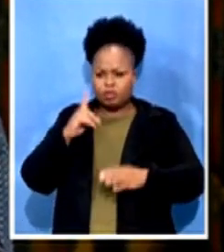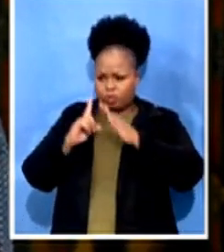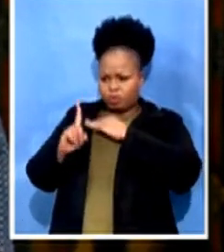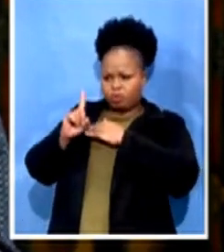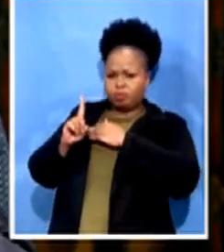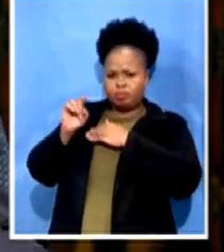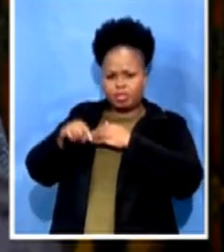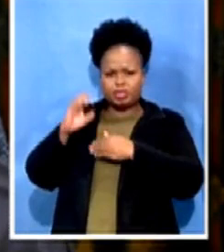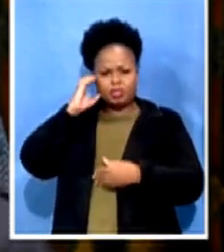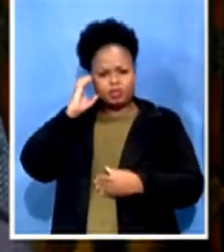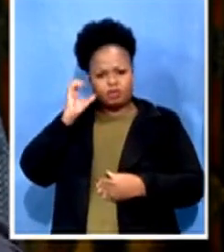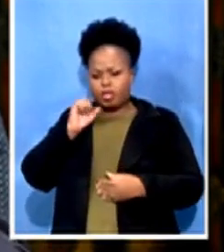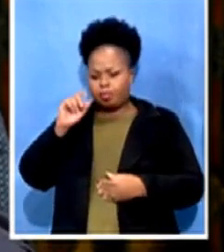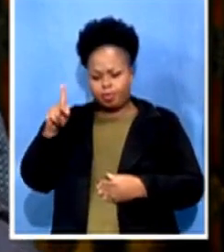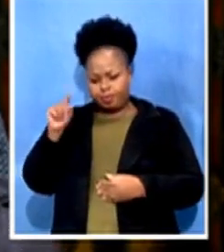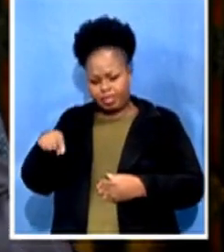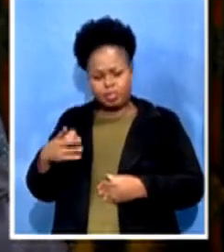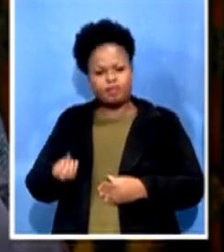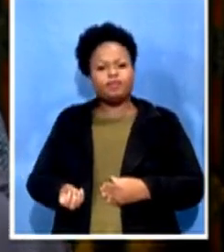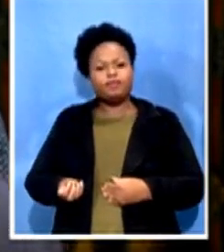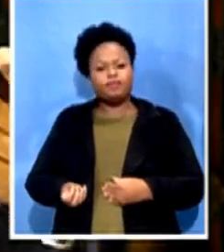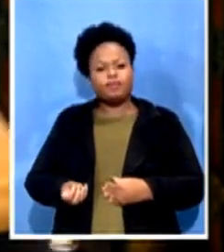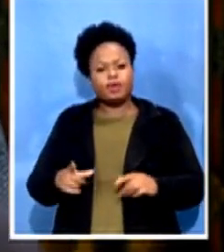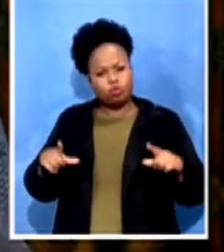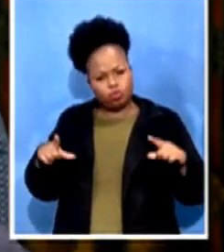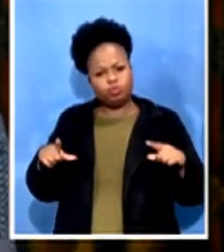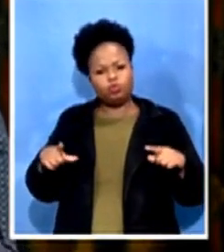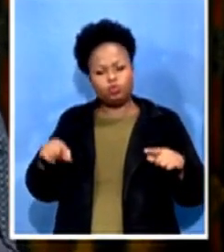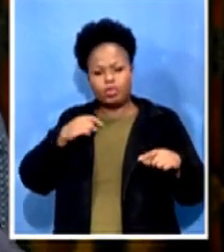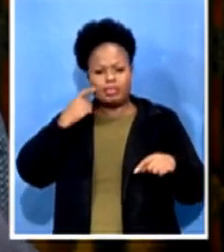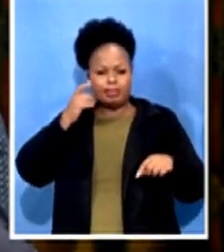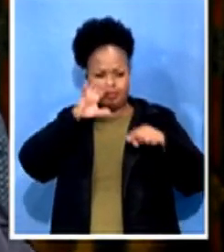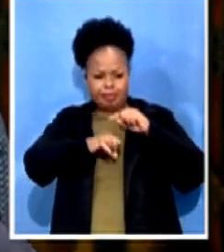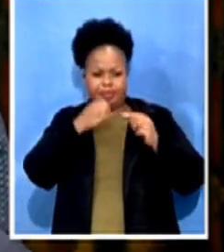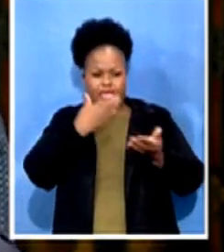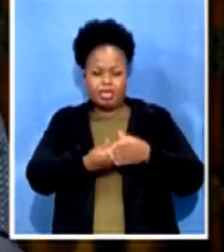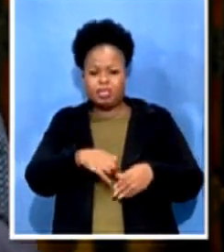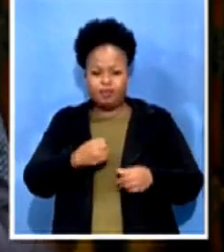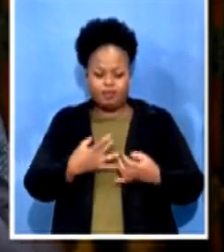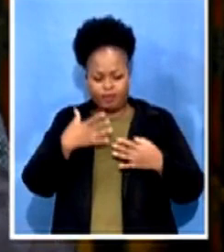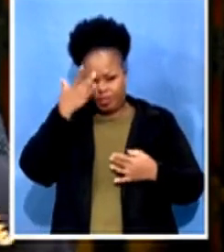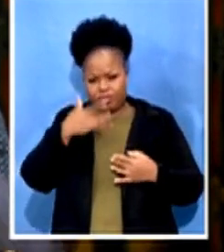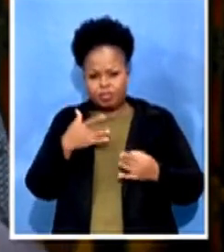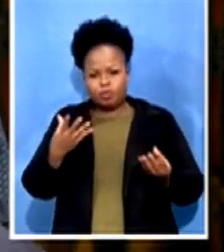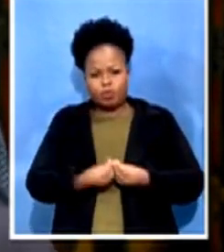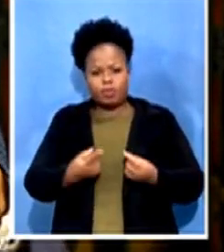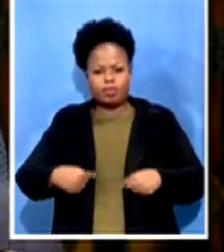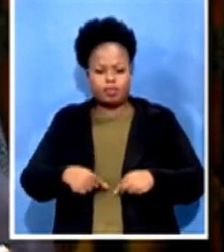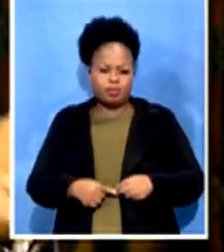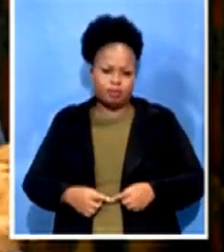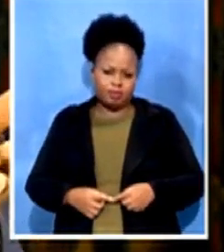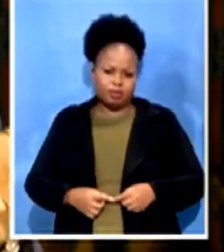that we can pick up if you've been exposed whilst with us, and or if you are exposed